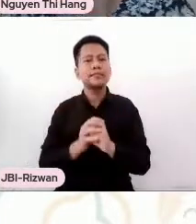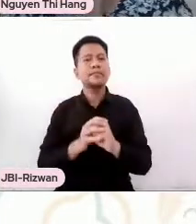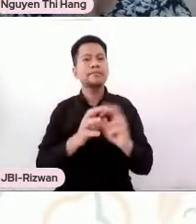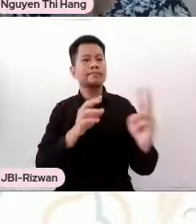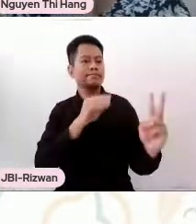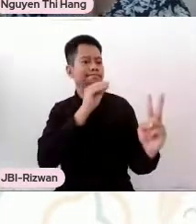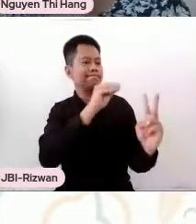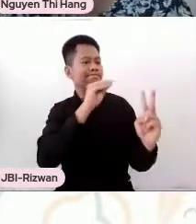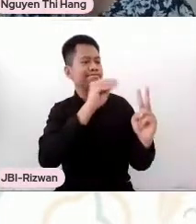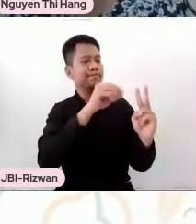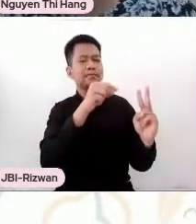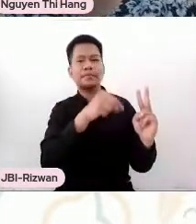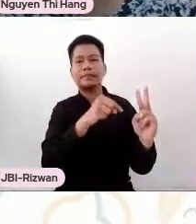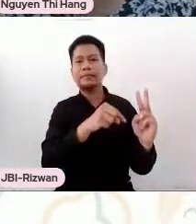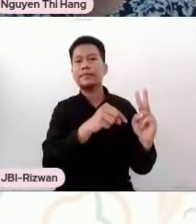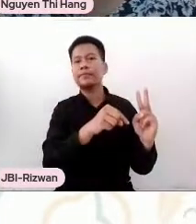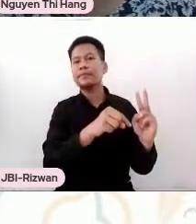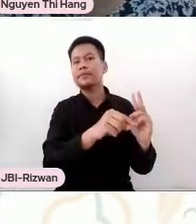our center.